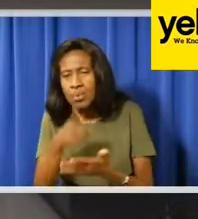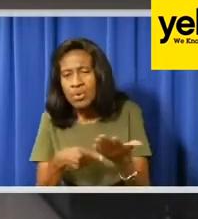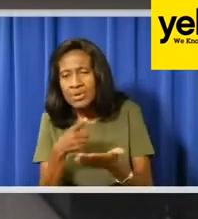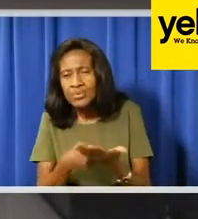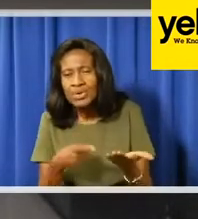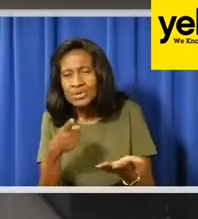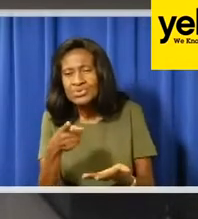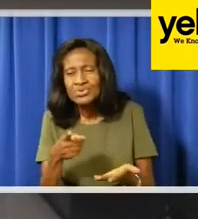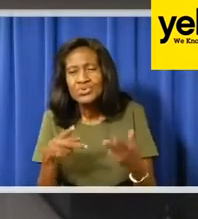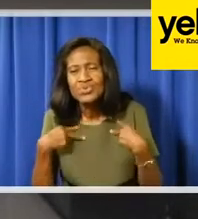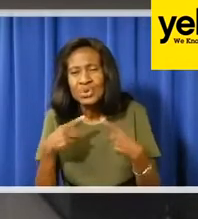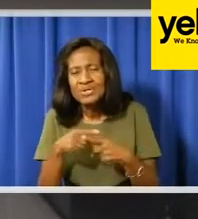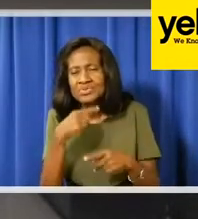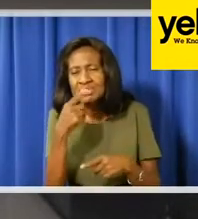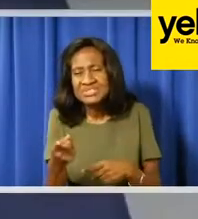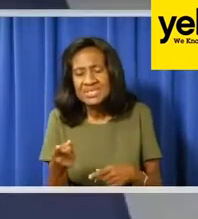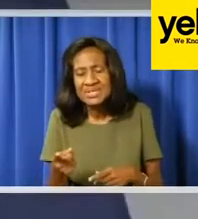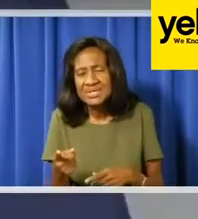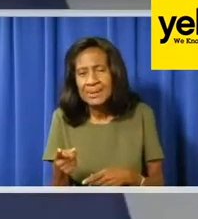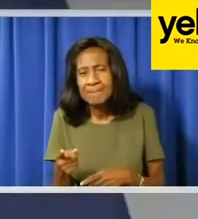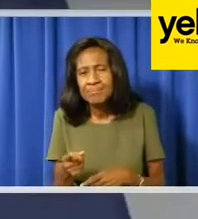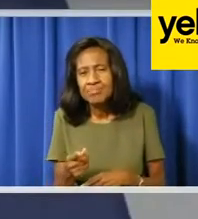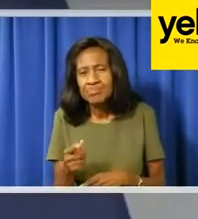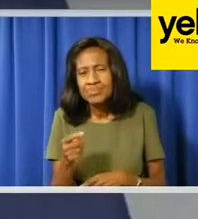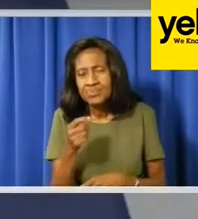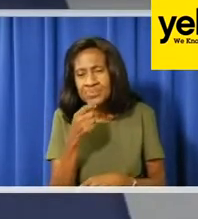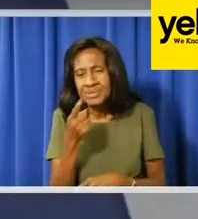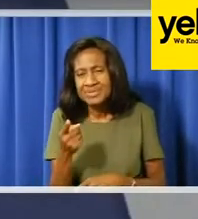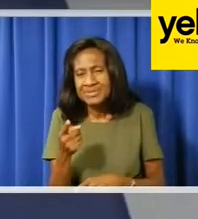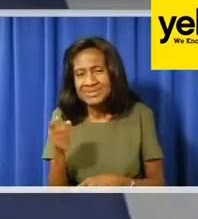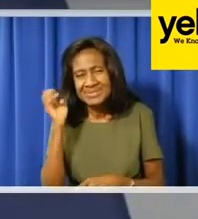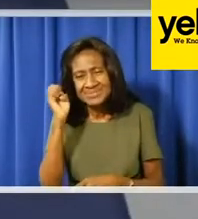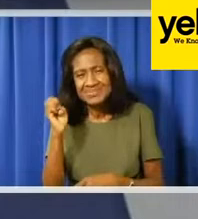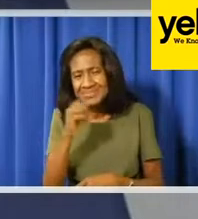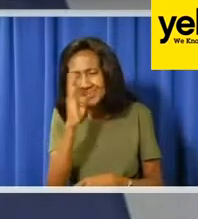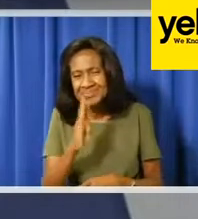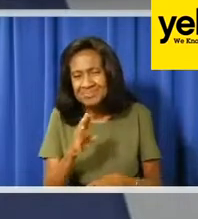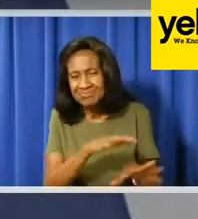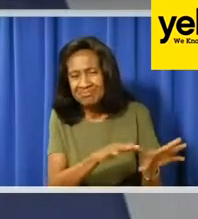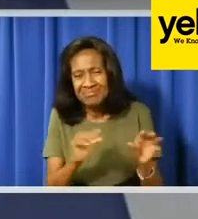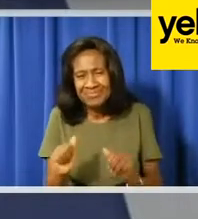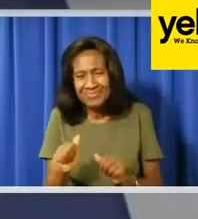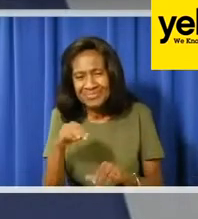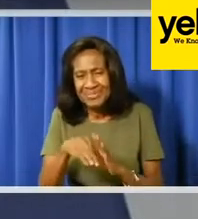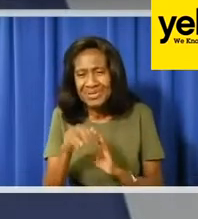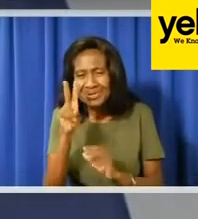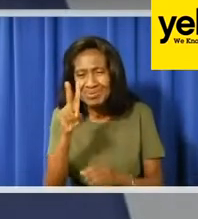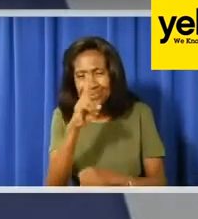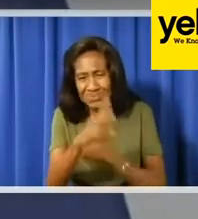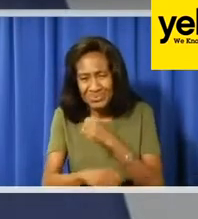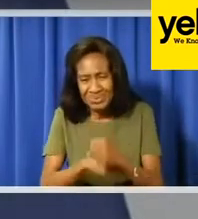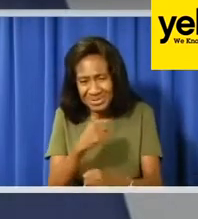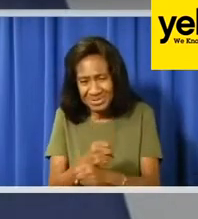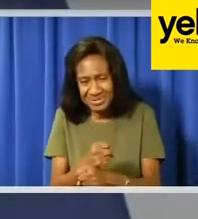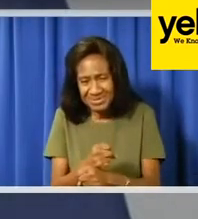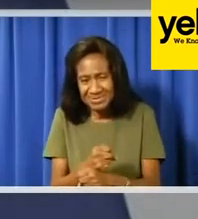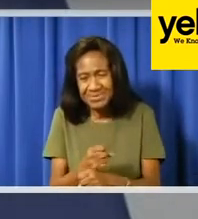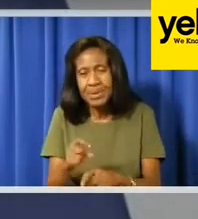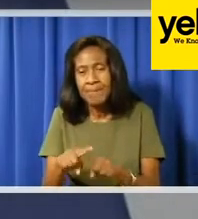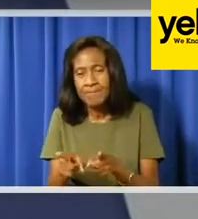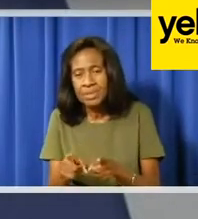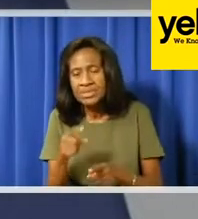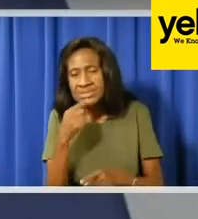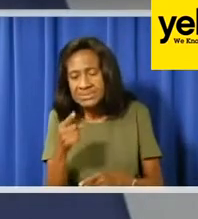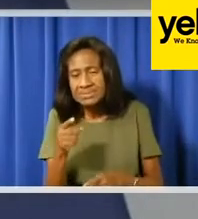Well, considering the fact that I haven't left in 2 years myself, it'd be kind of hard to tell somebody not to go anywhere. But if